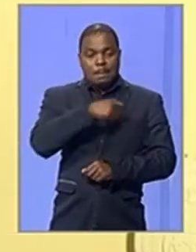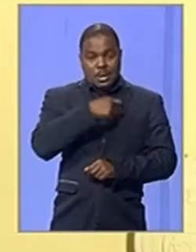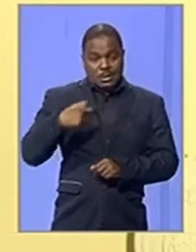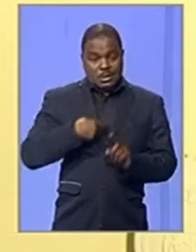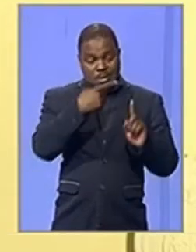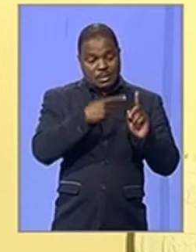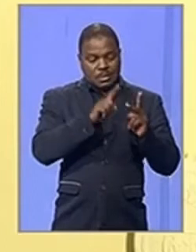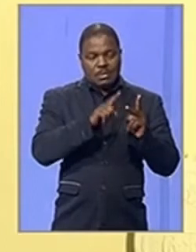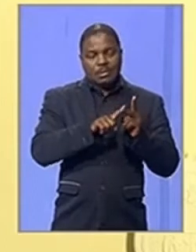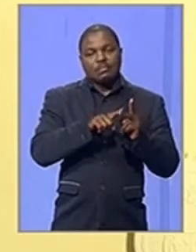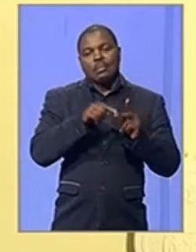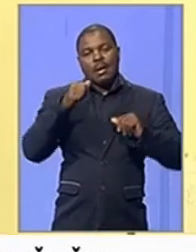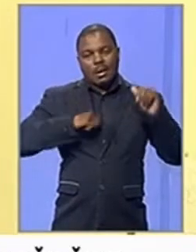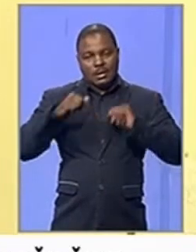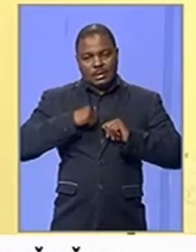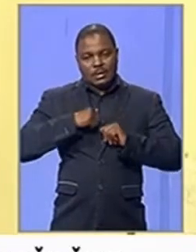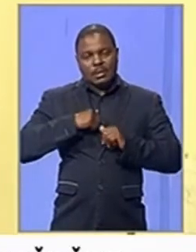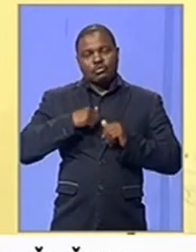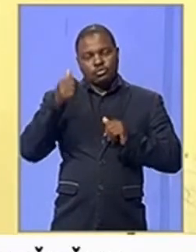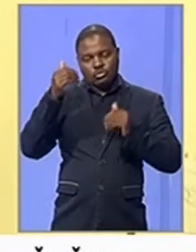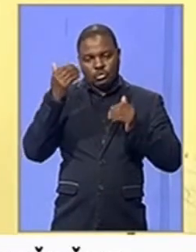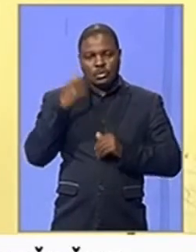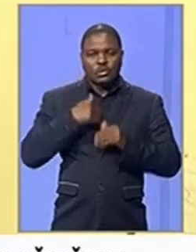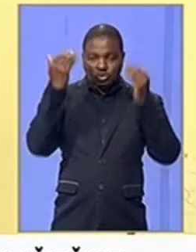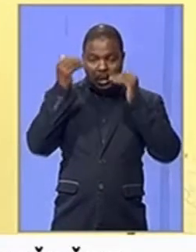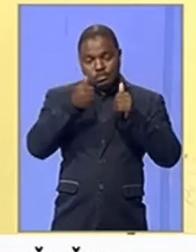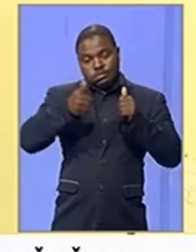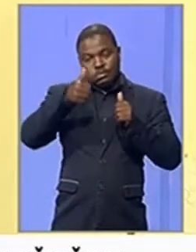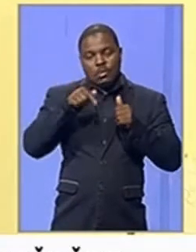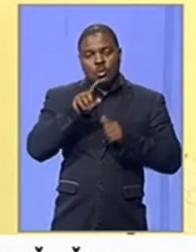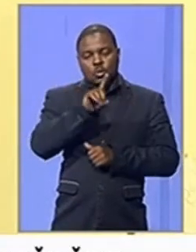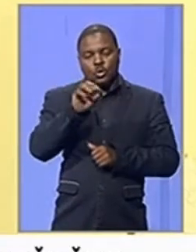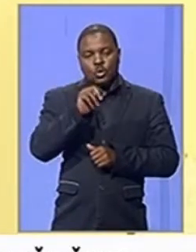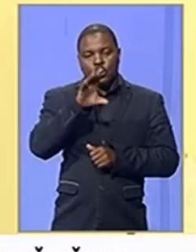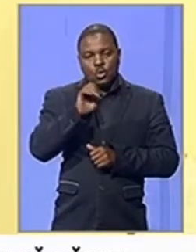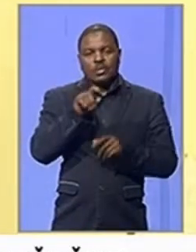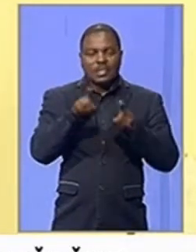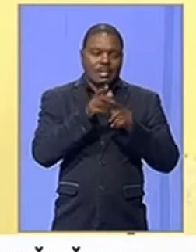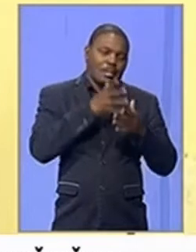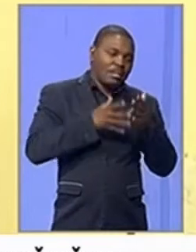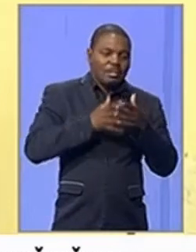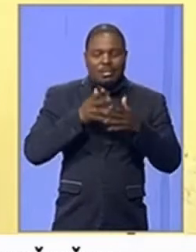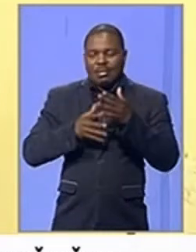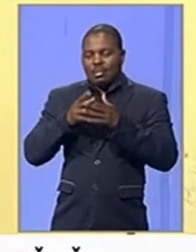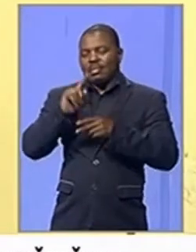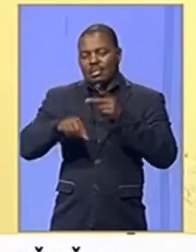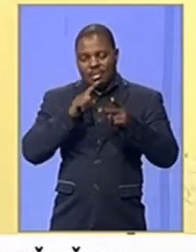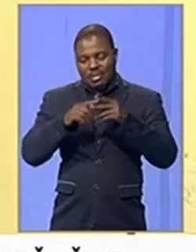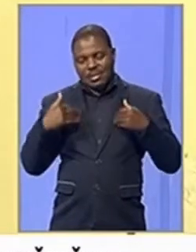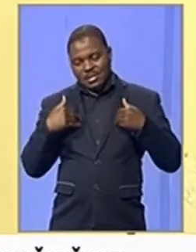Moahlodimogolo wa nakwana Zondo ba be ba swere metlae le bahlankedi pele ba thoma ka mošomo wa letšatši.